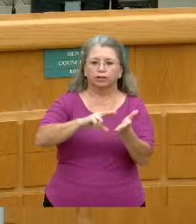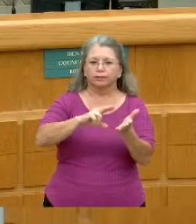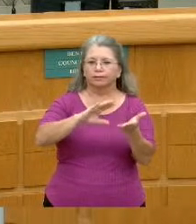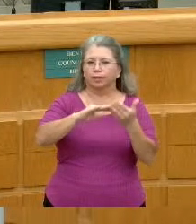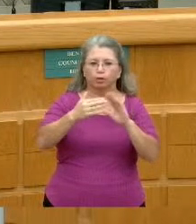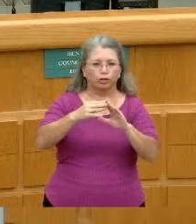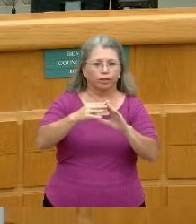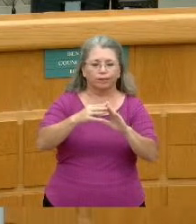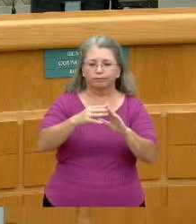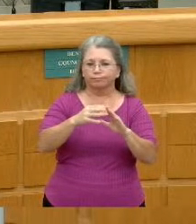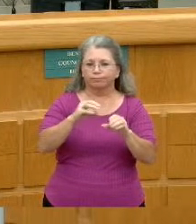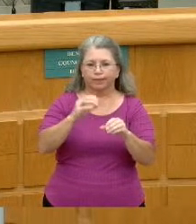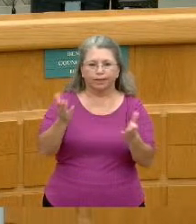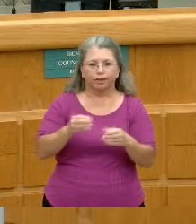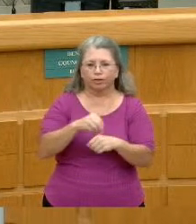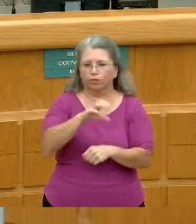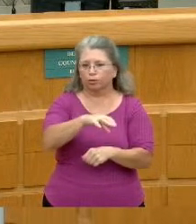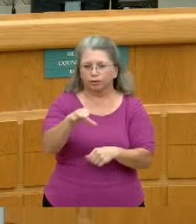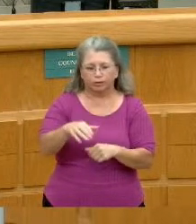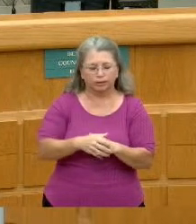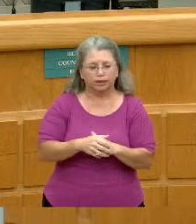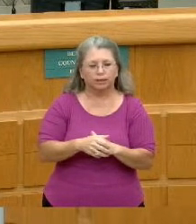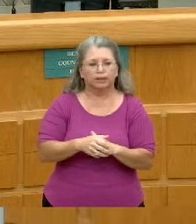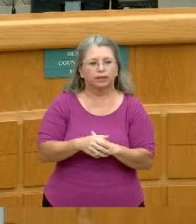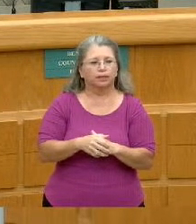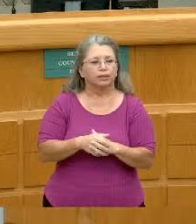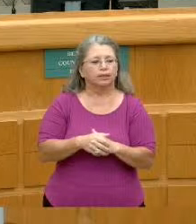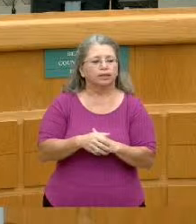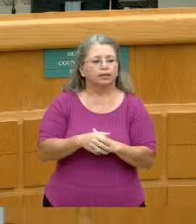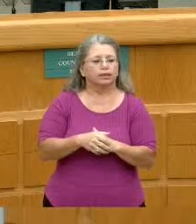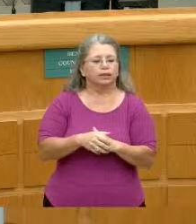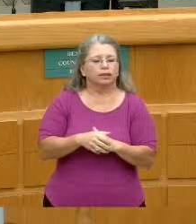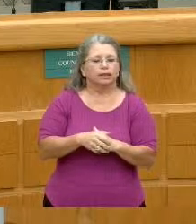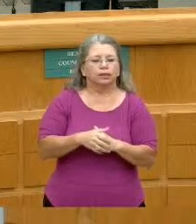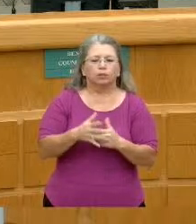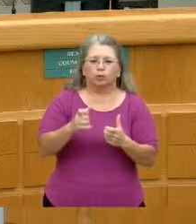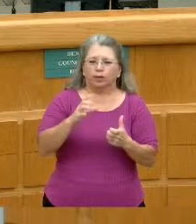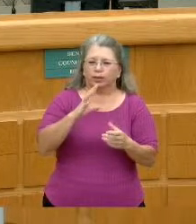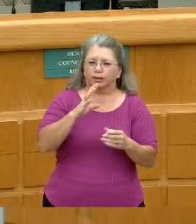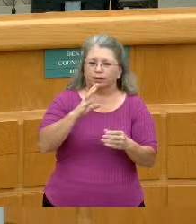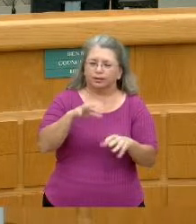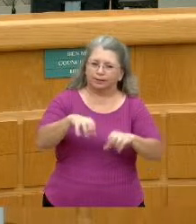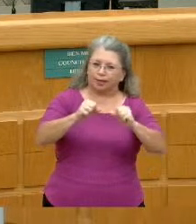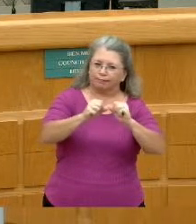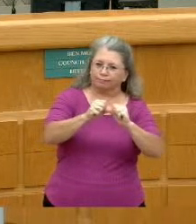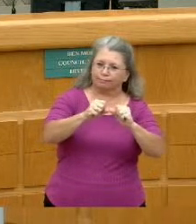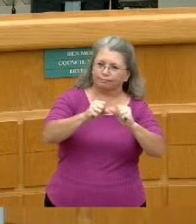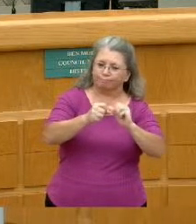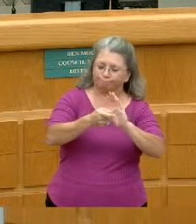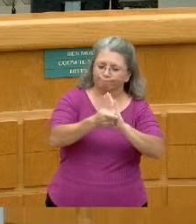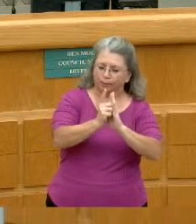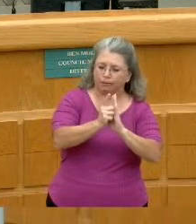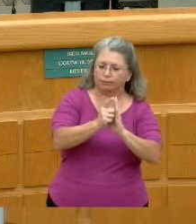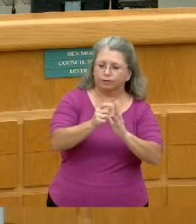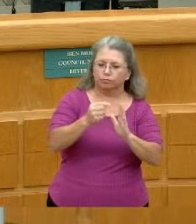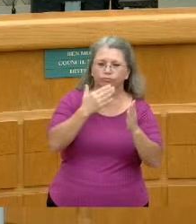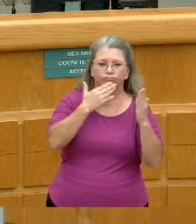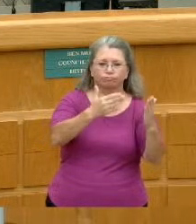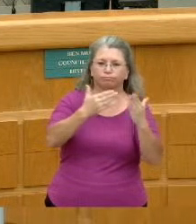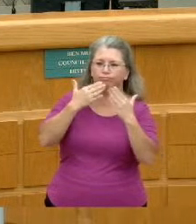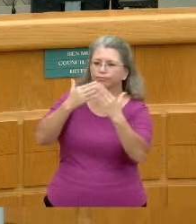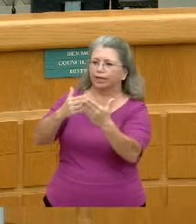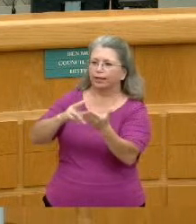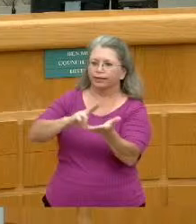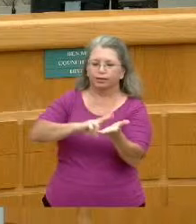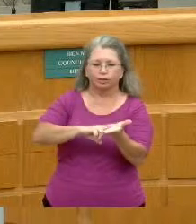and that's the next thing we want to talk about. We want to take a moment to thank our nurses and their associated